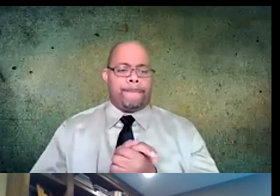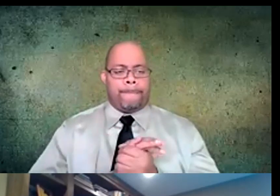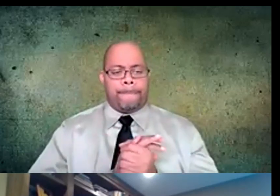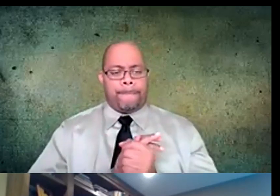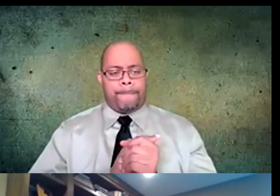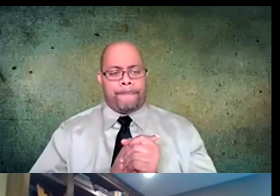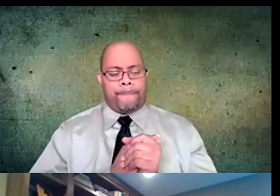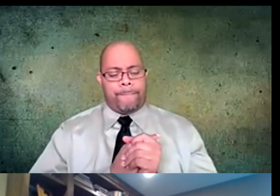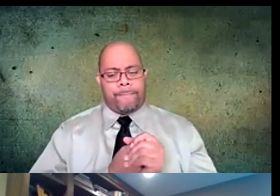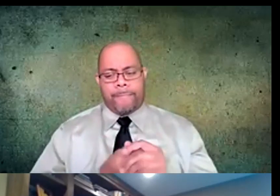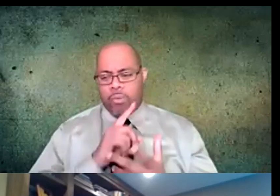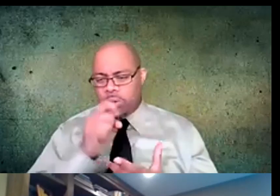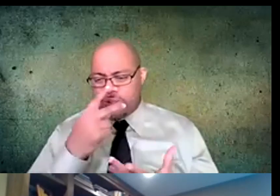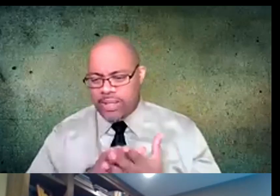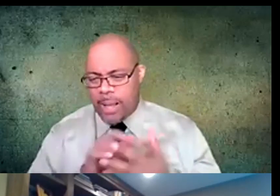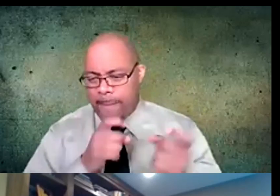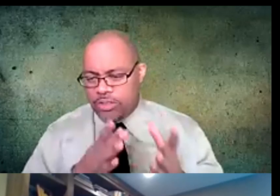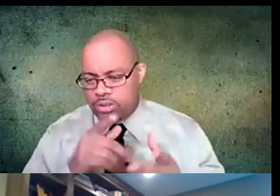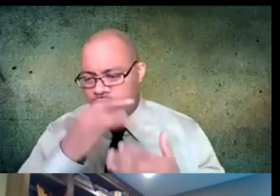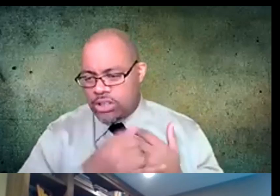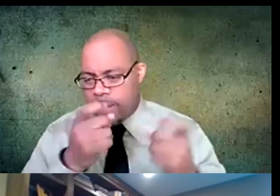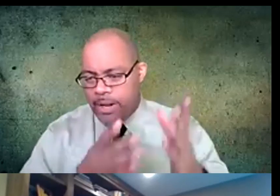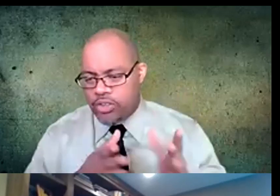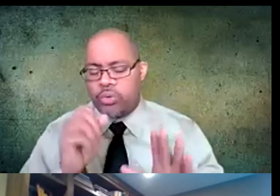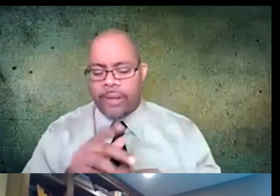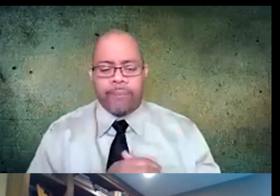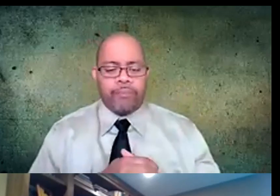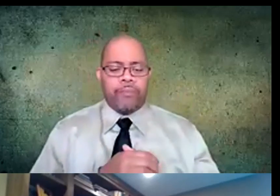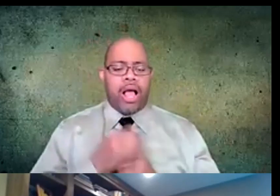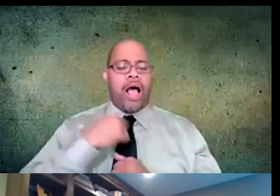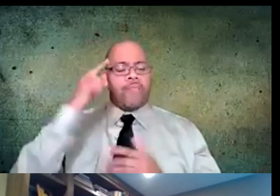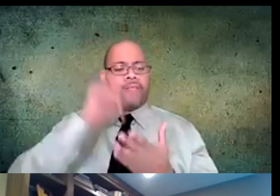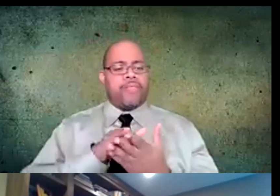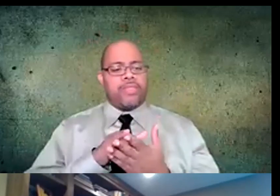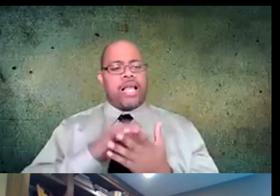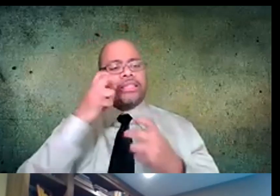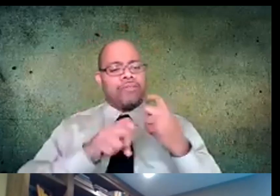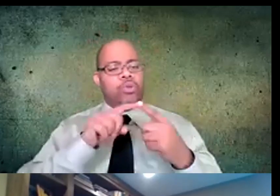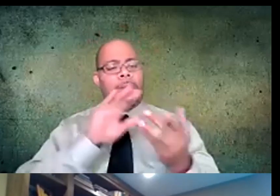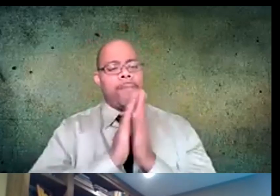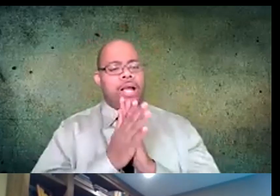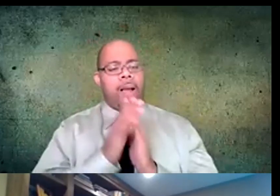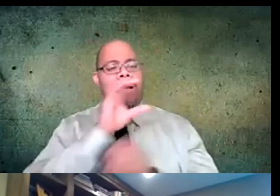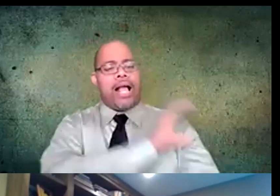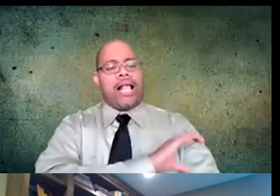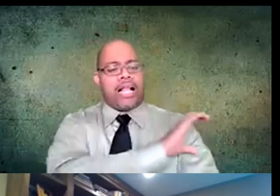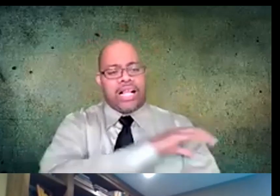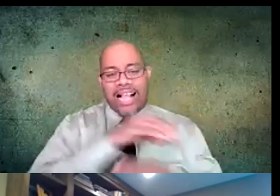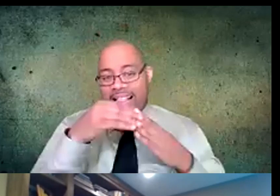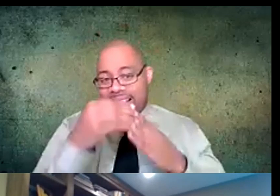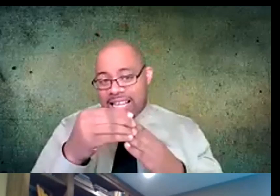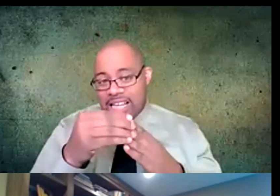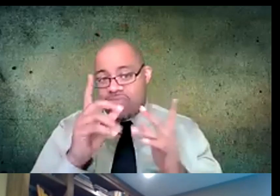I saw a question, managers, project managers. Okay, so I think it will be difficult to become a clinical lead right